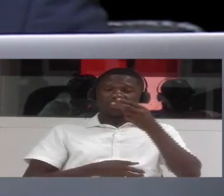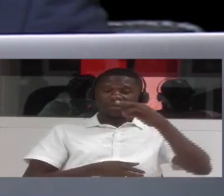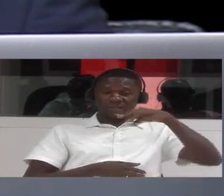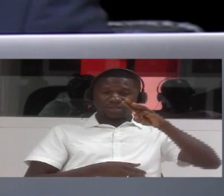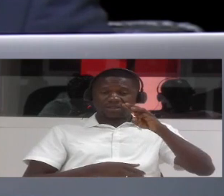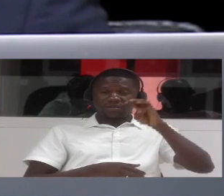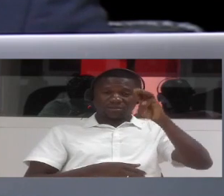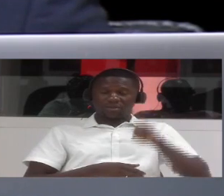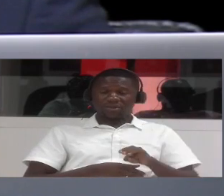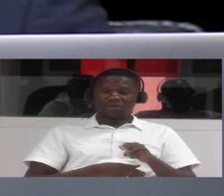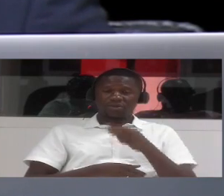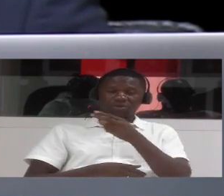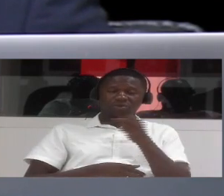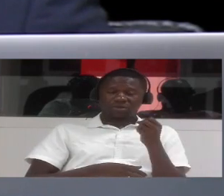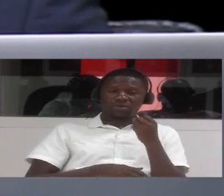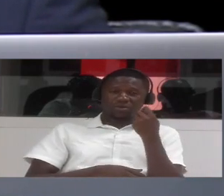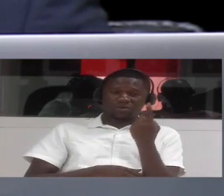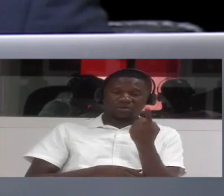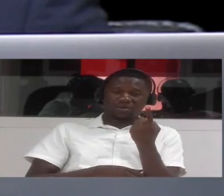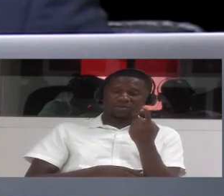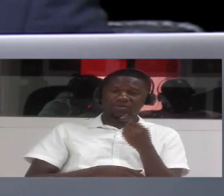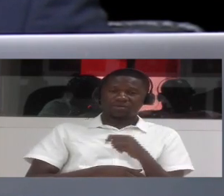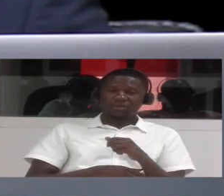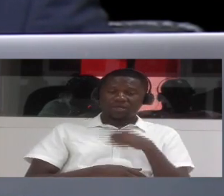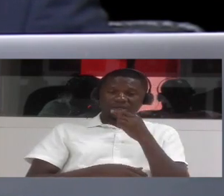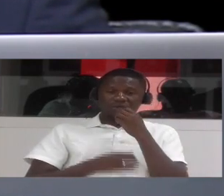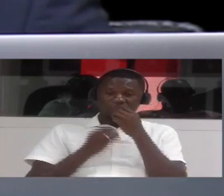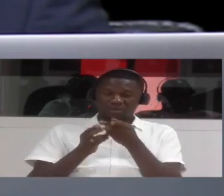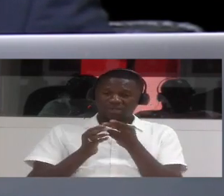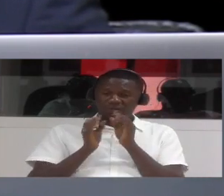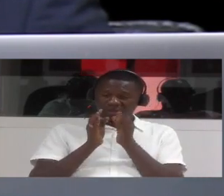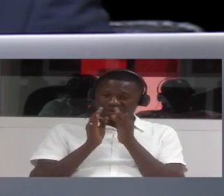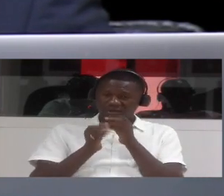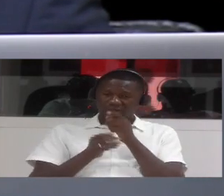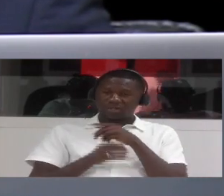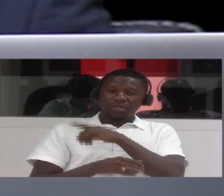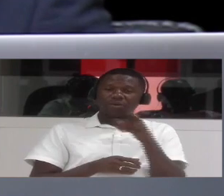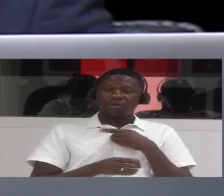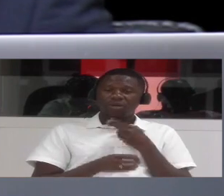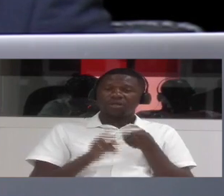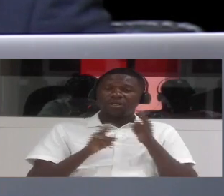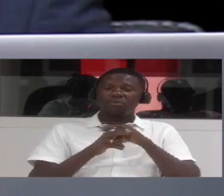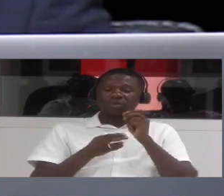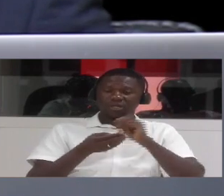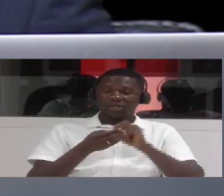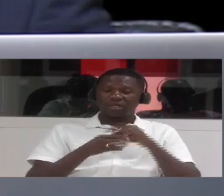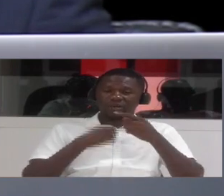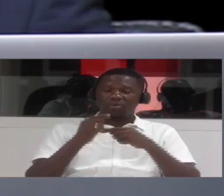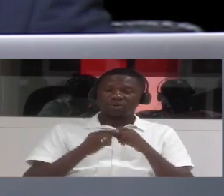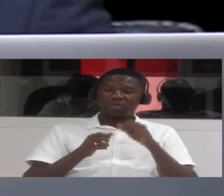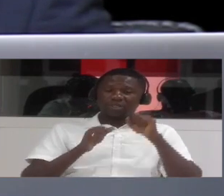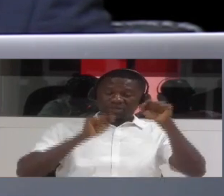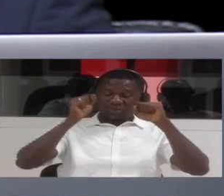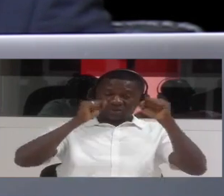2001. And according to your dispatch, they were reporting about demonstrations by